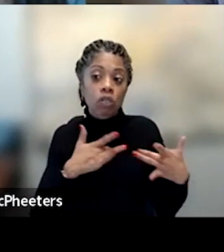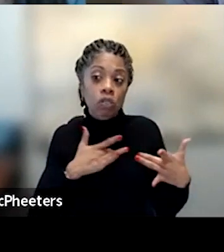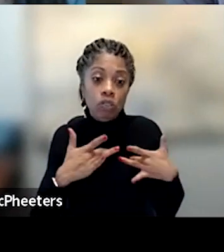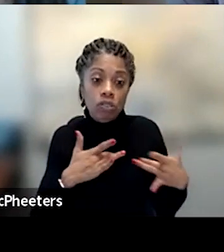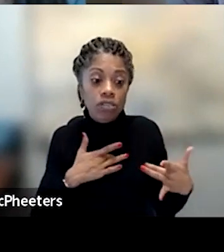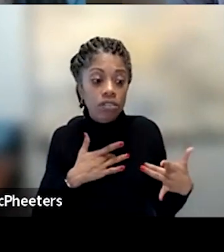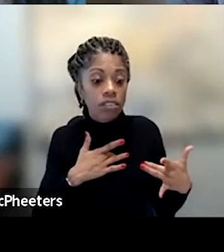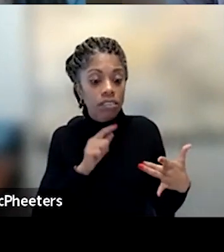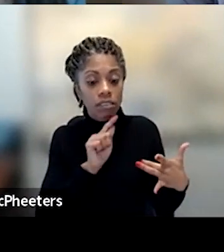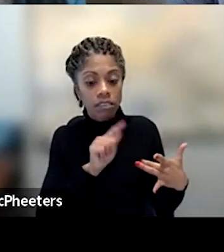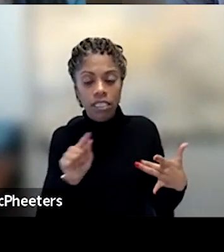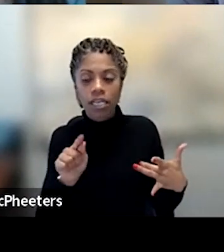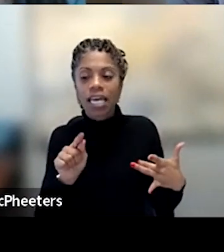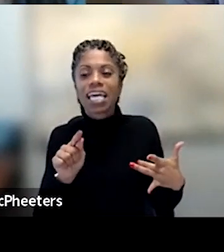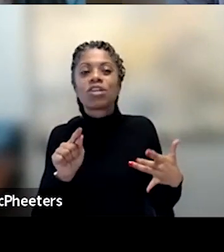mission